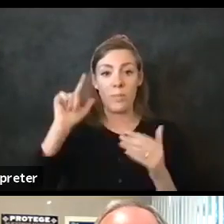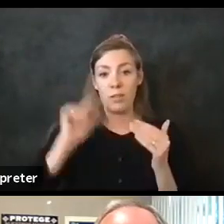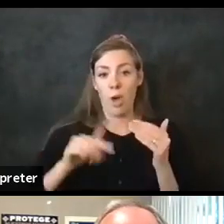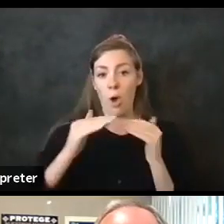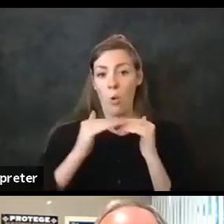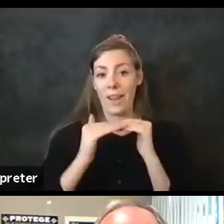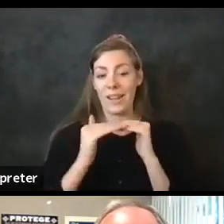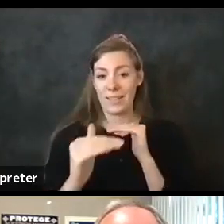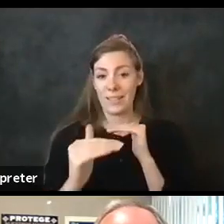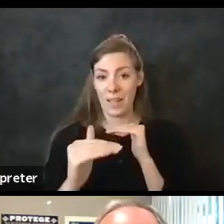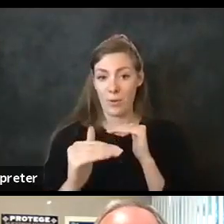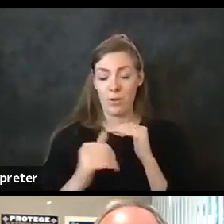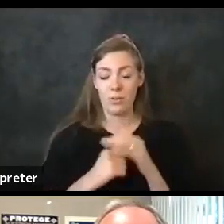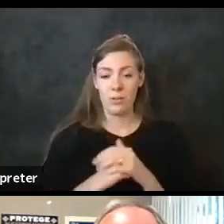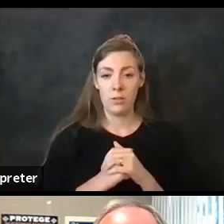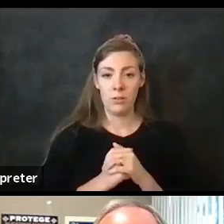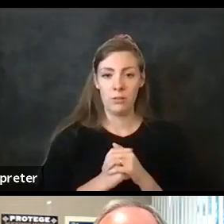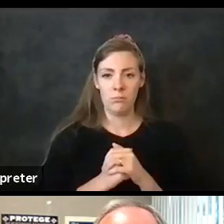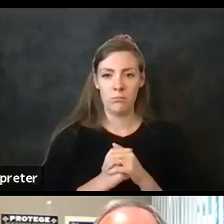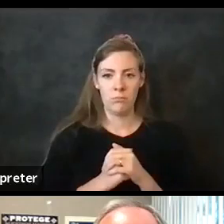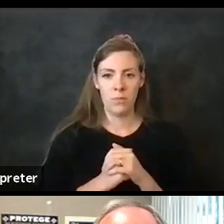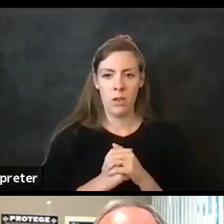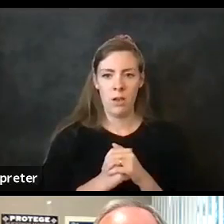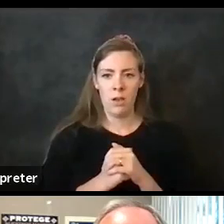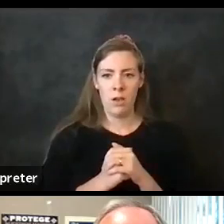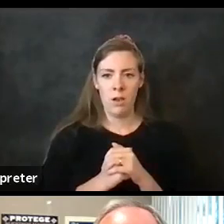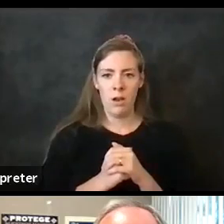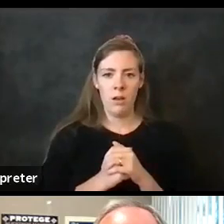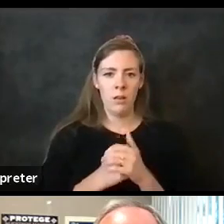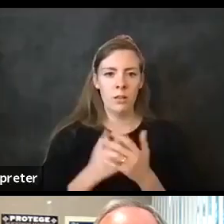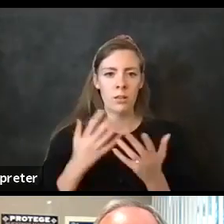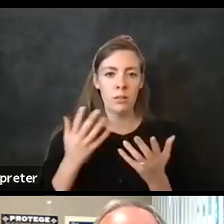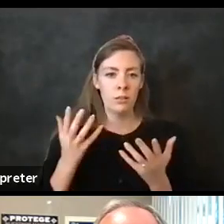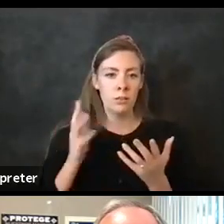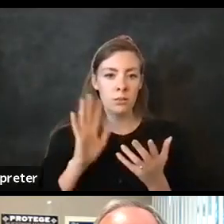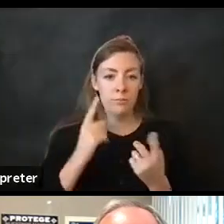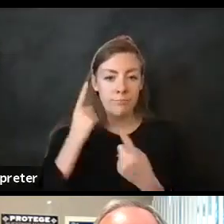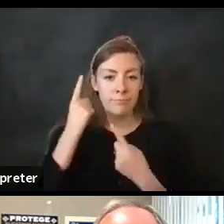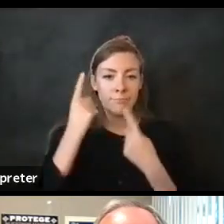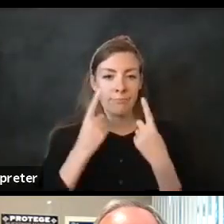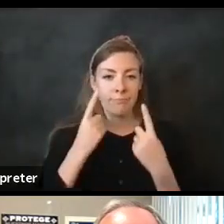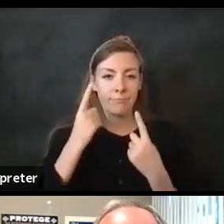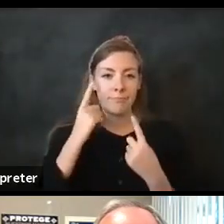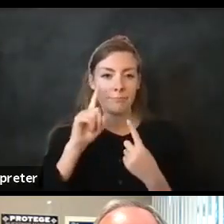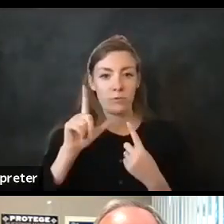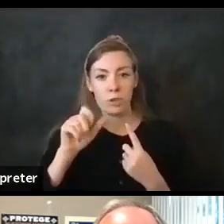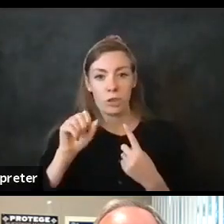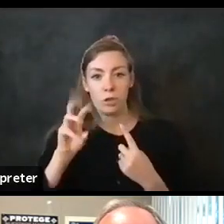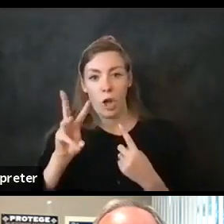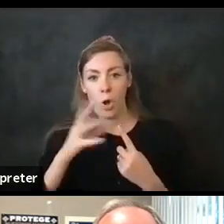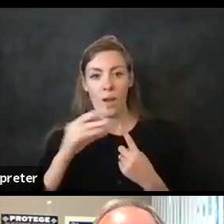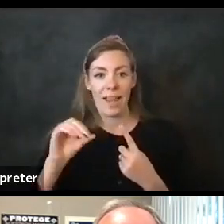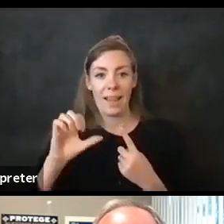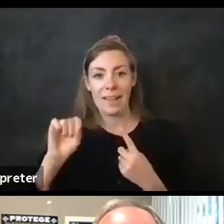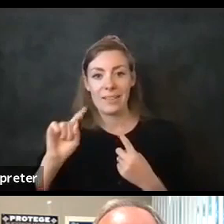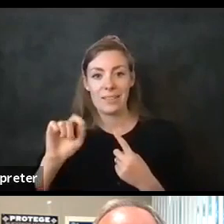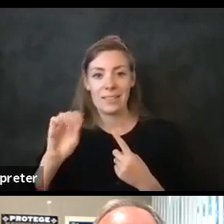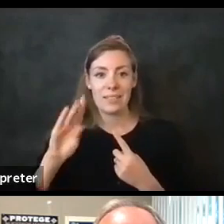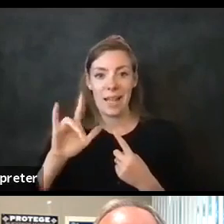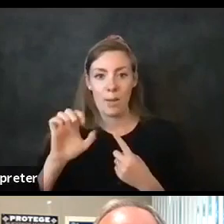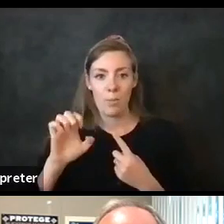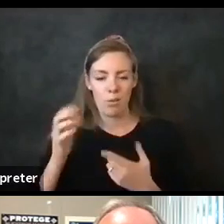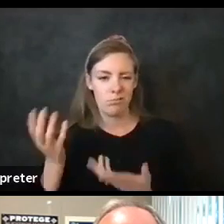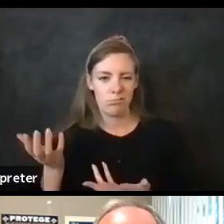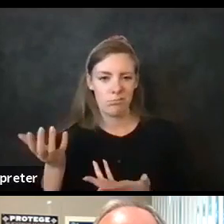stable. What are your thoughts on what is going to be defined as low and stable, and what are you doing to try